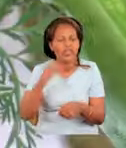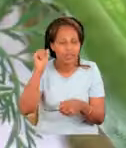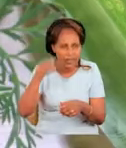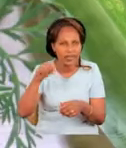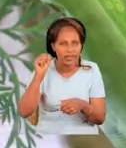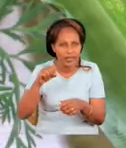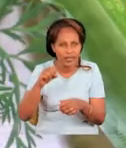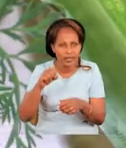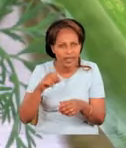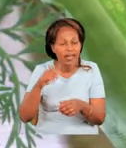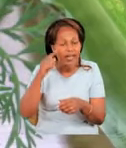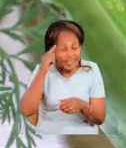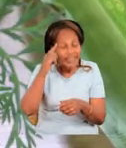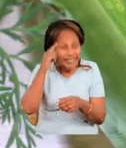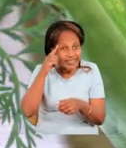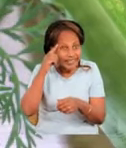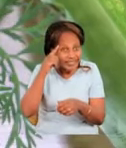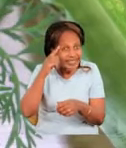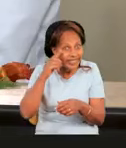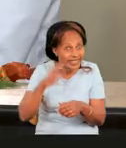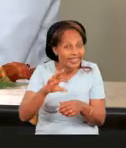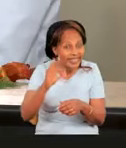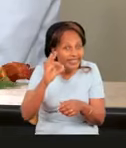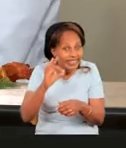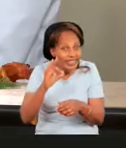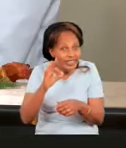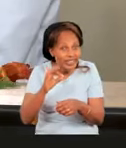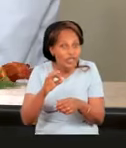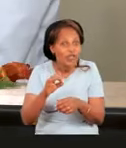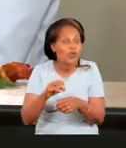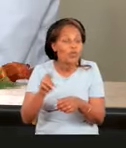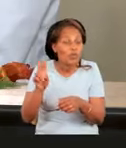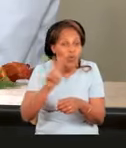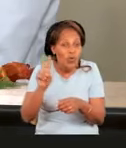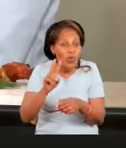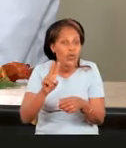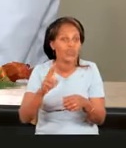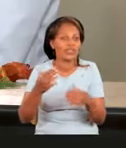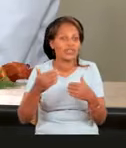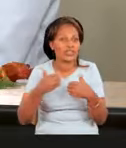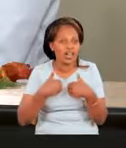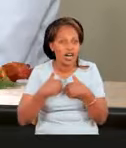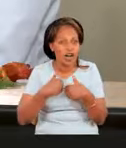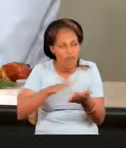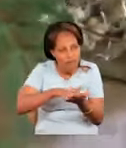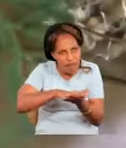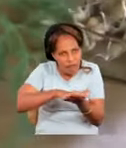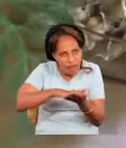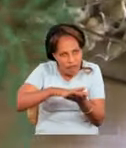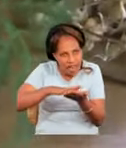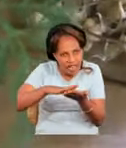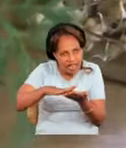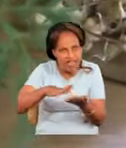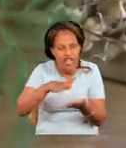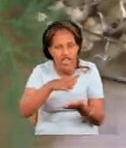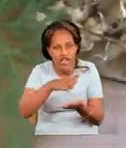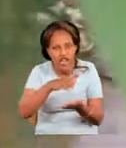Yes, I think I got it. Both leaves have flat and